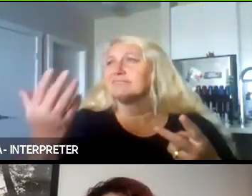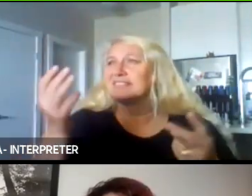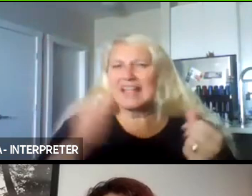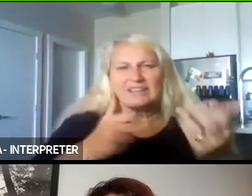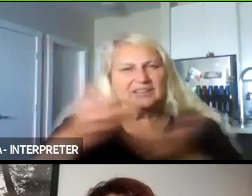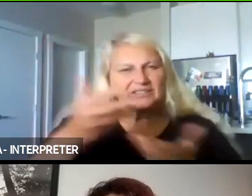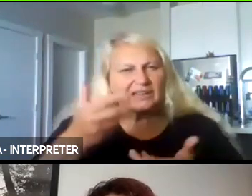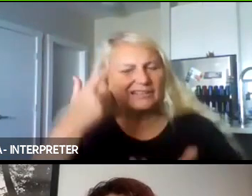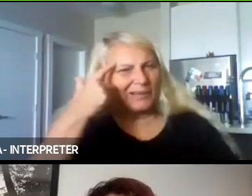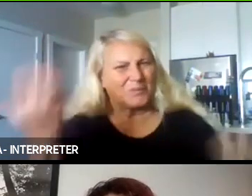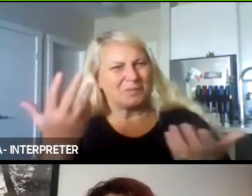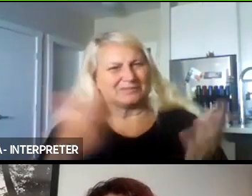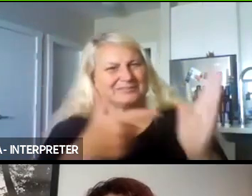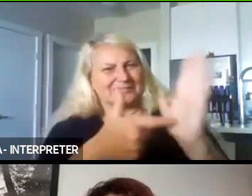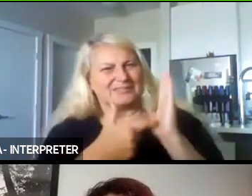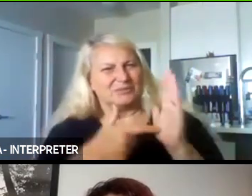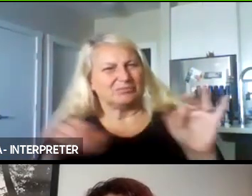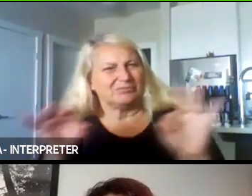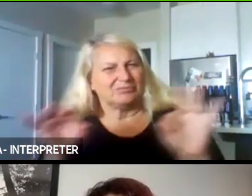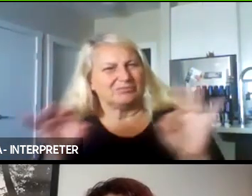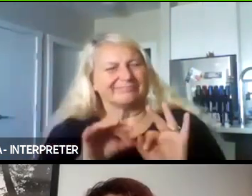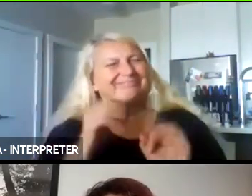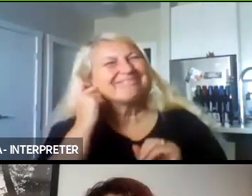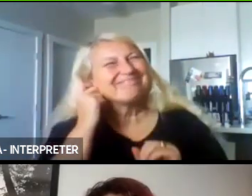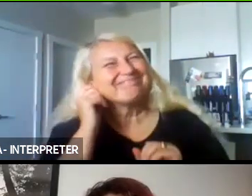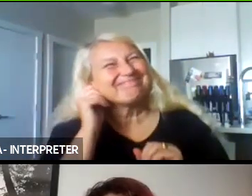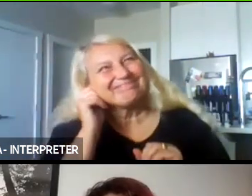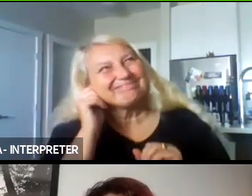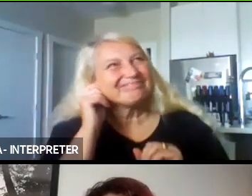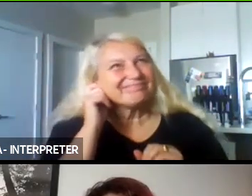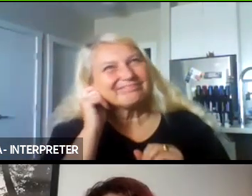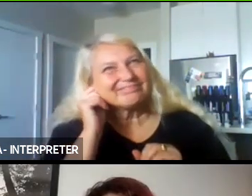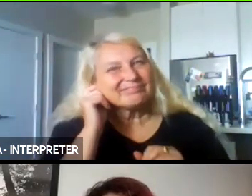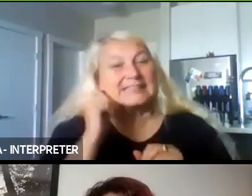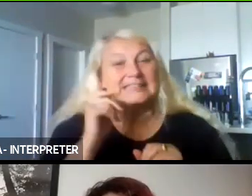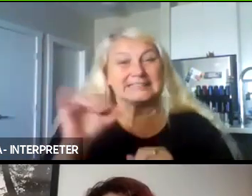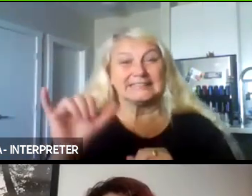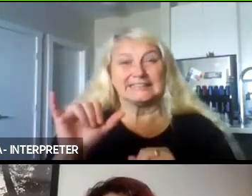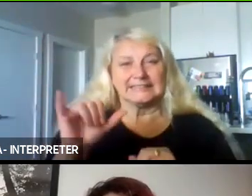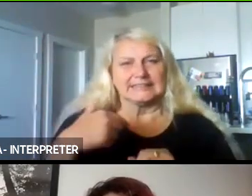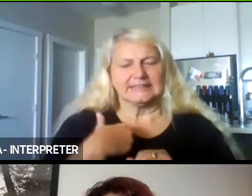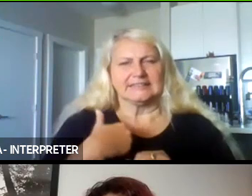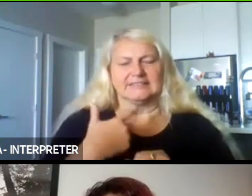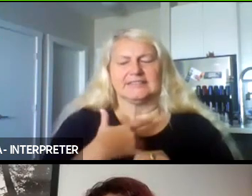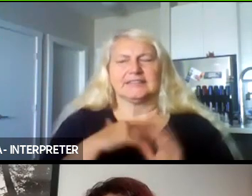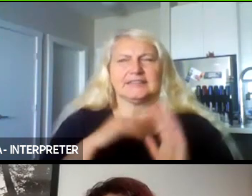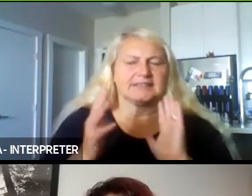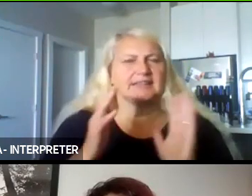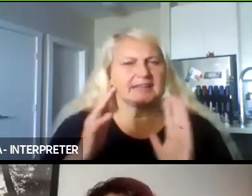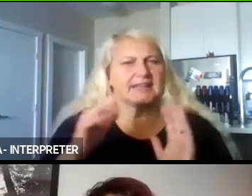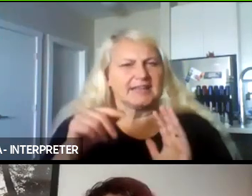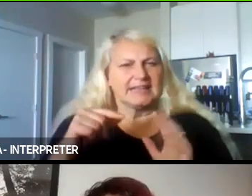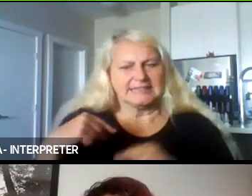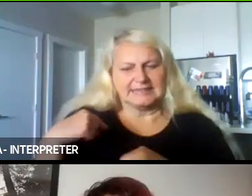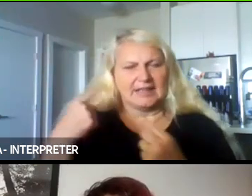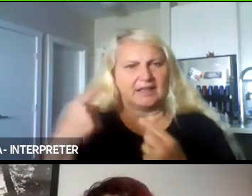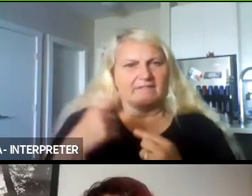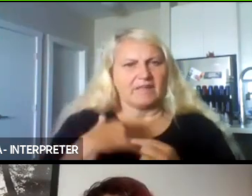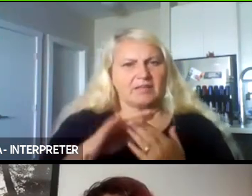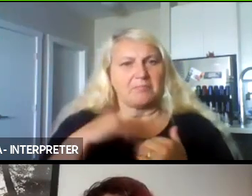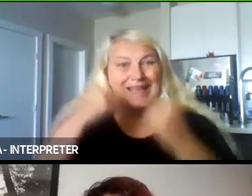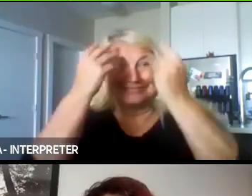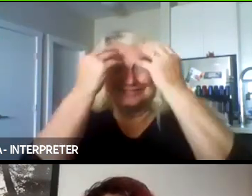what is necessary. And so that kind of has really shifted for me in the last little while, because